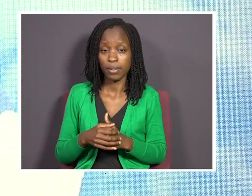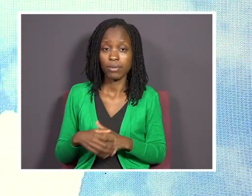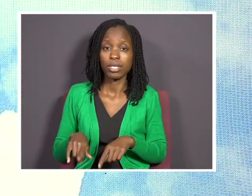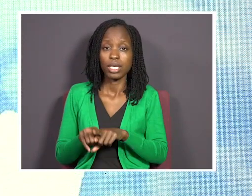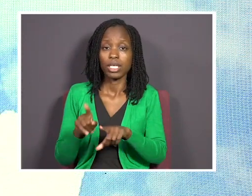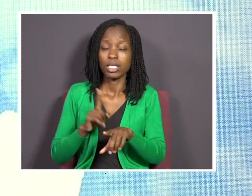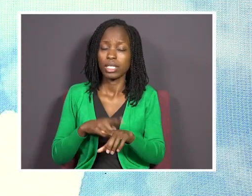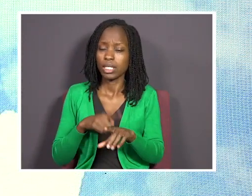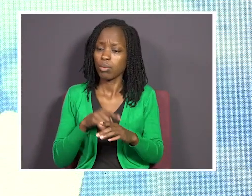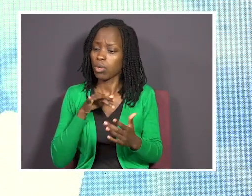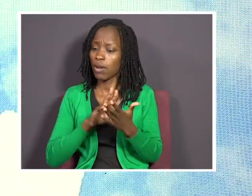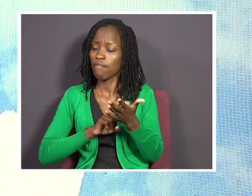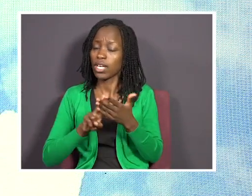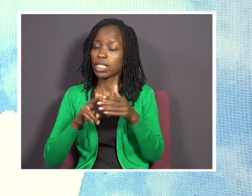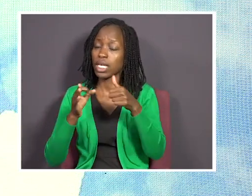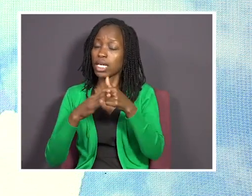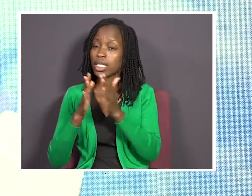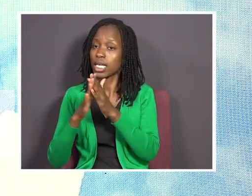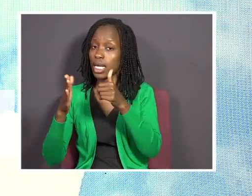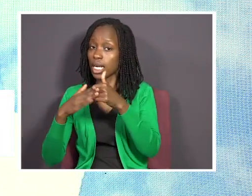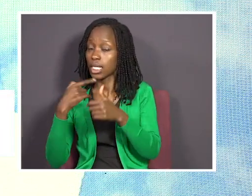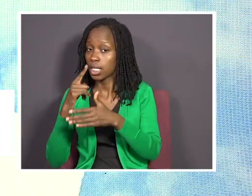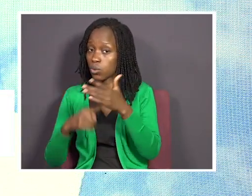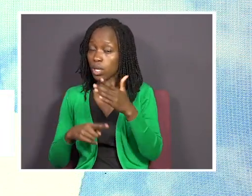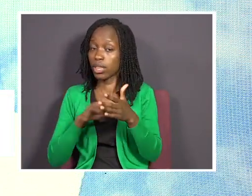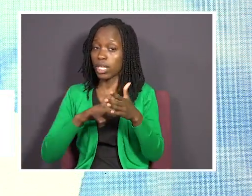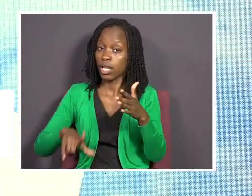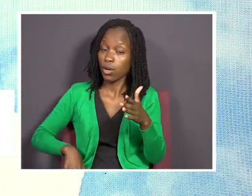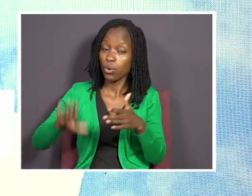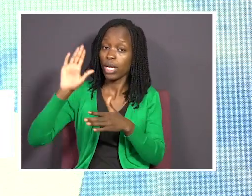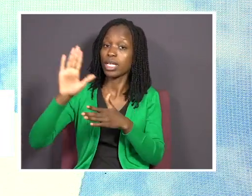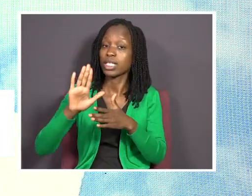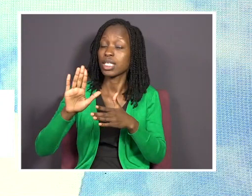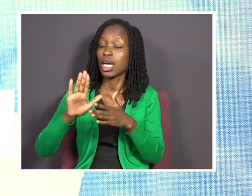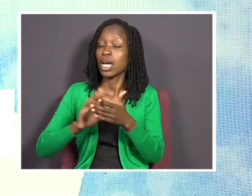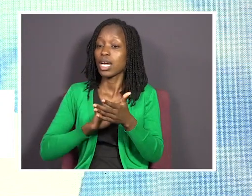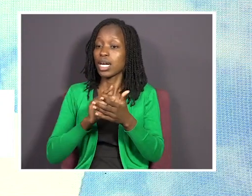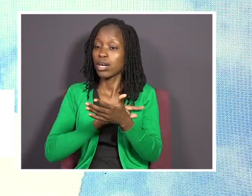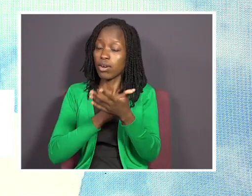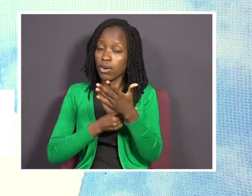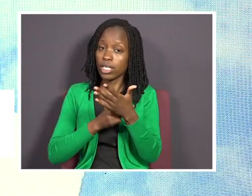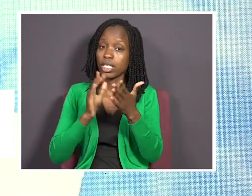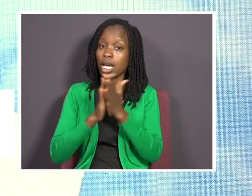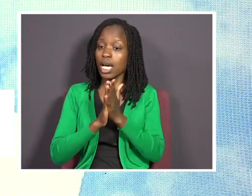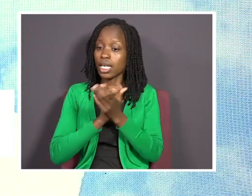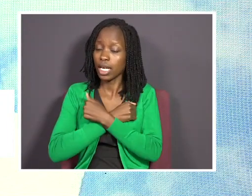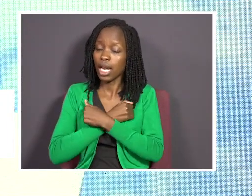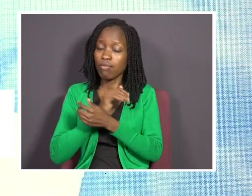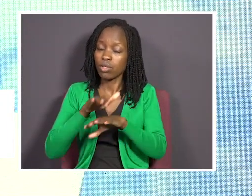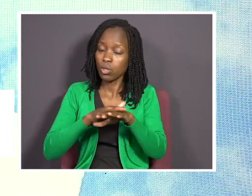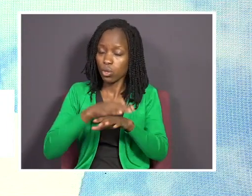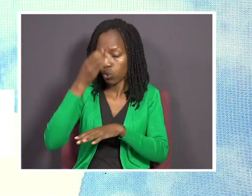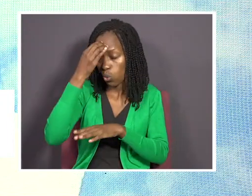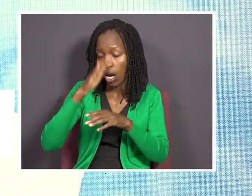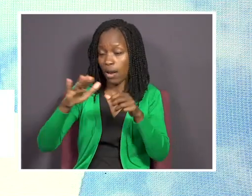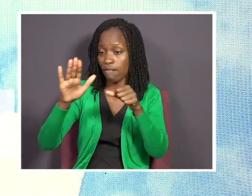when we read verse 8 and 9, it says, the Lord is gracious and compassionate, slow to anger and rich